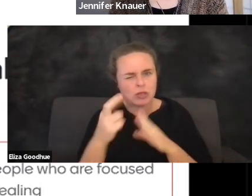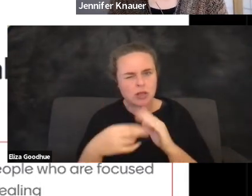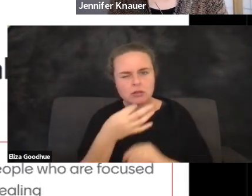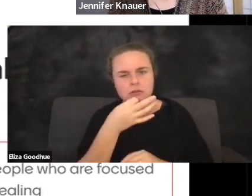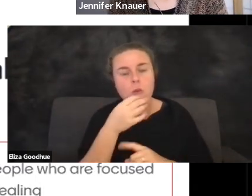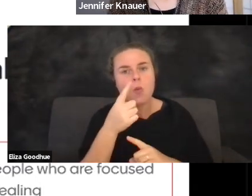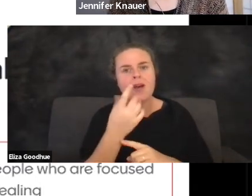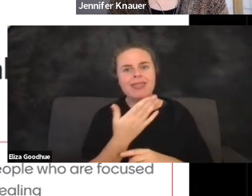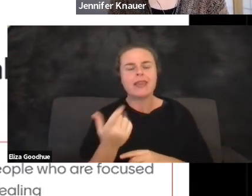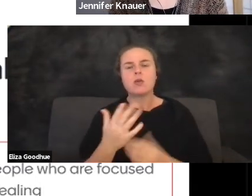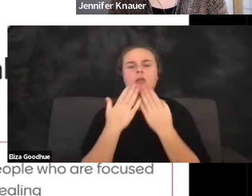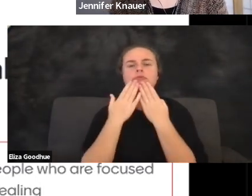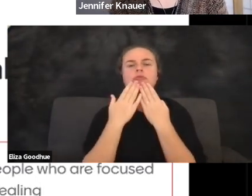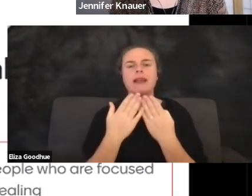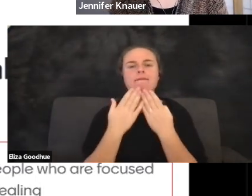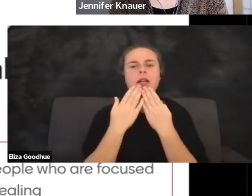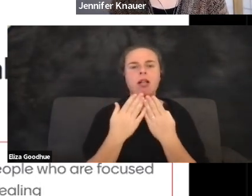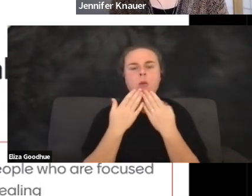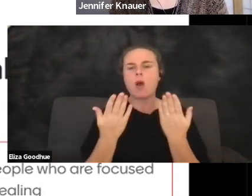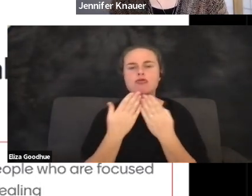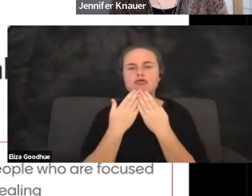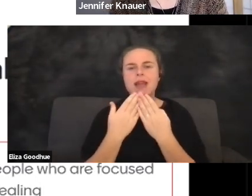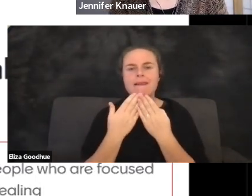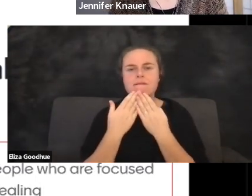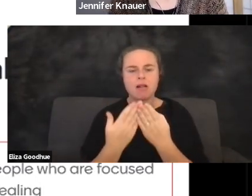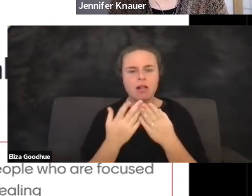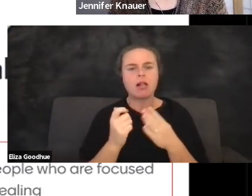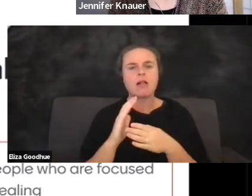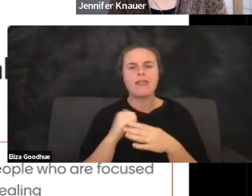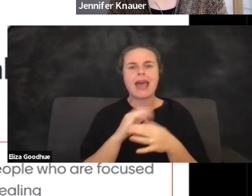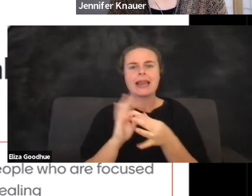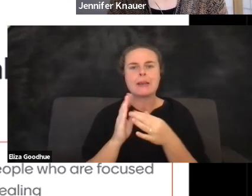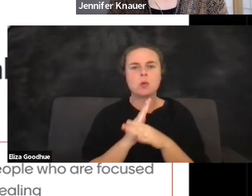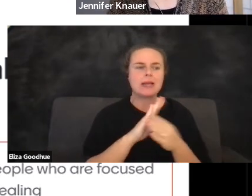thing you're grateful for regarding the links between community and clinical care in our area.